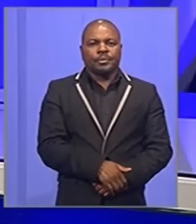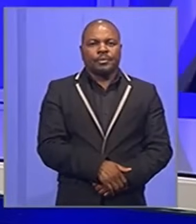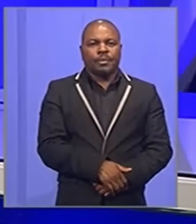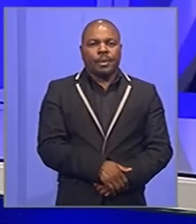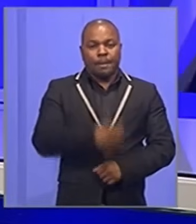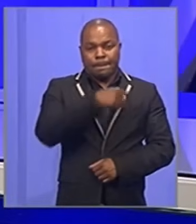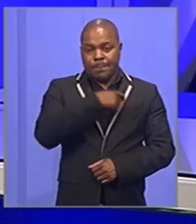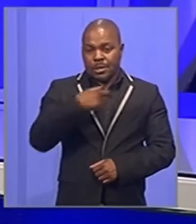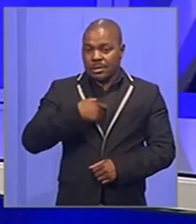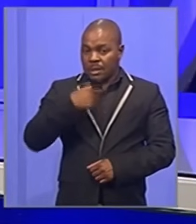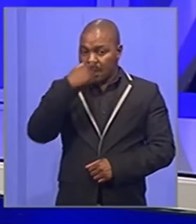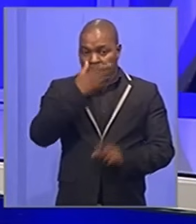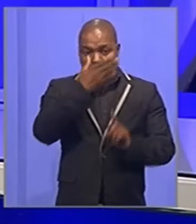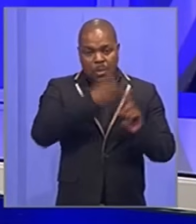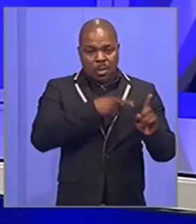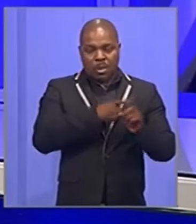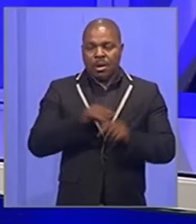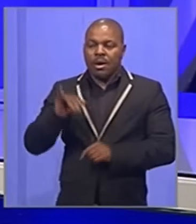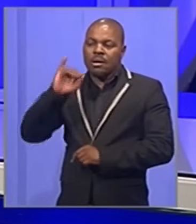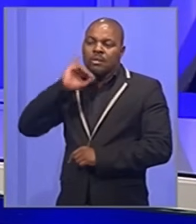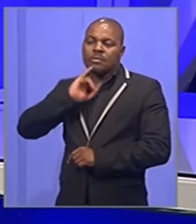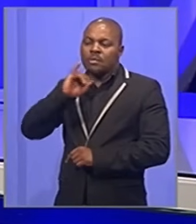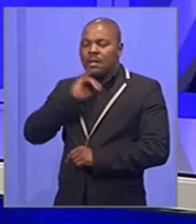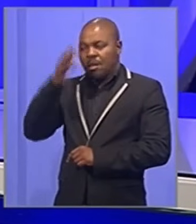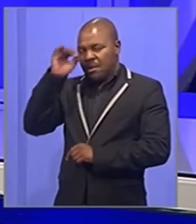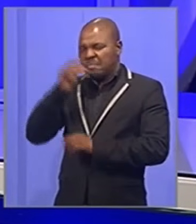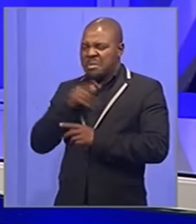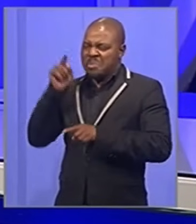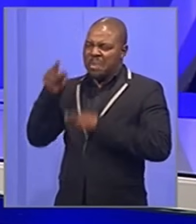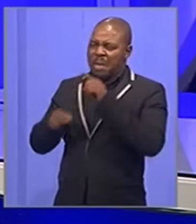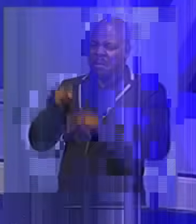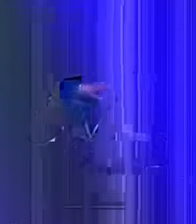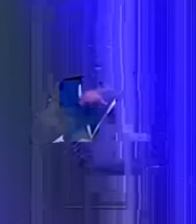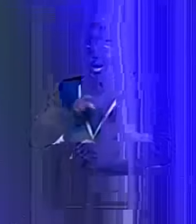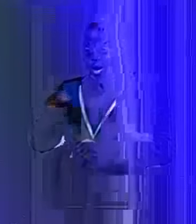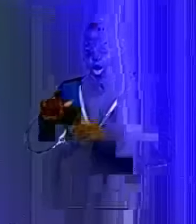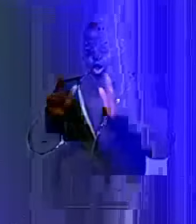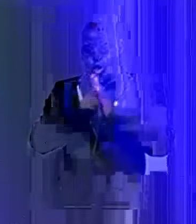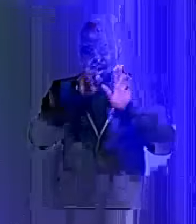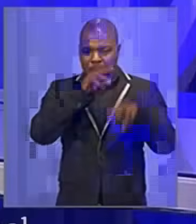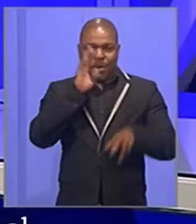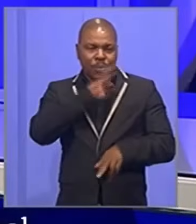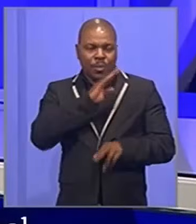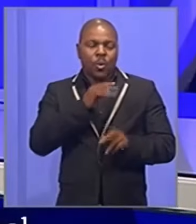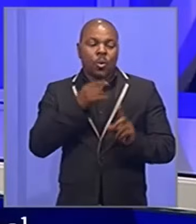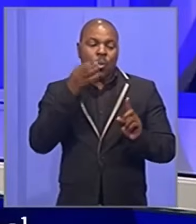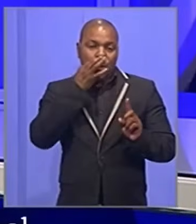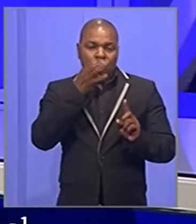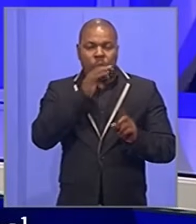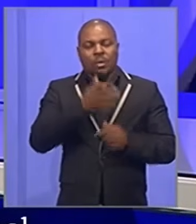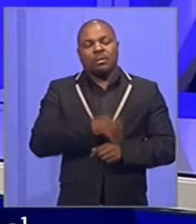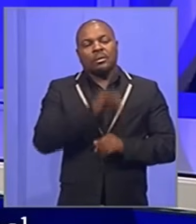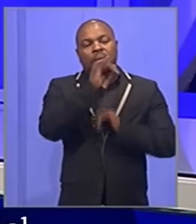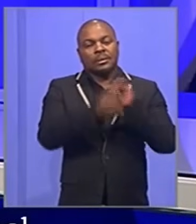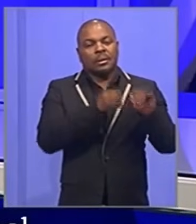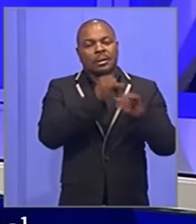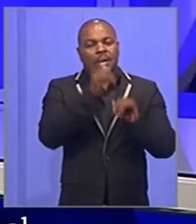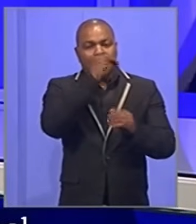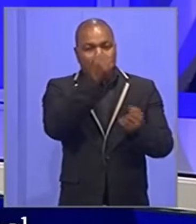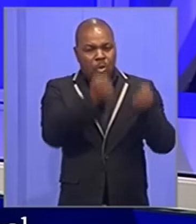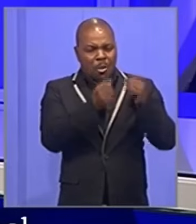Mopresidente Cyril Ramaphosa o seolla mmuso wa Israel moo a o hlalosang ka hore ha o hlole molao. Ramaphosa o re lekgotla la matjhaba la ditlolo tsa molao